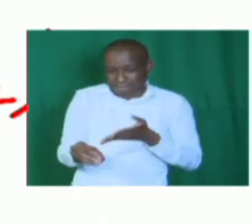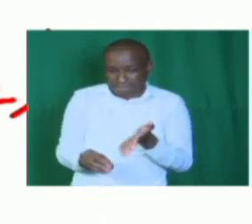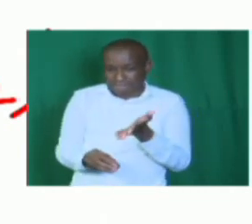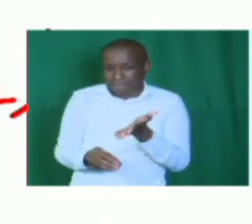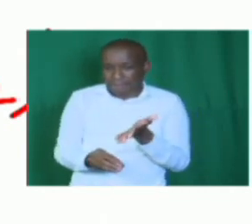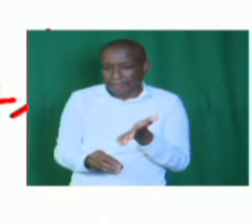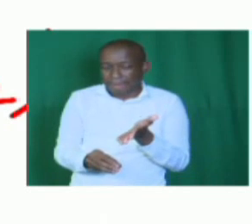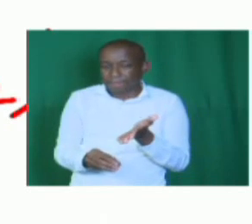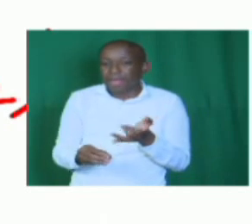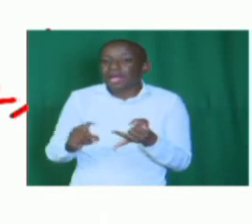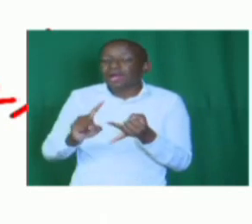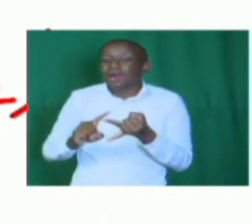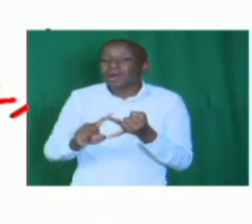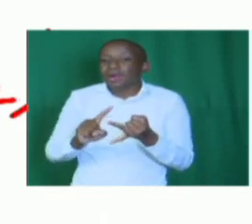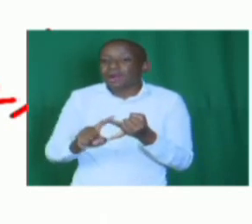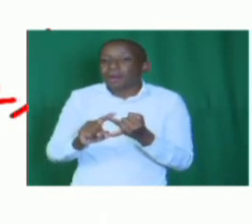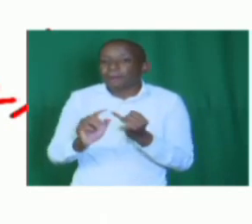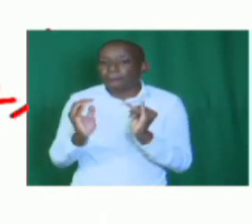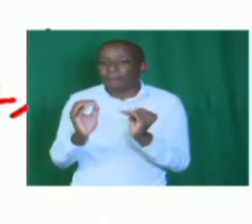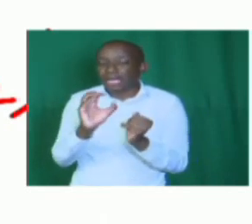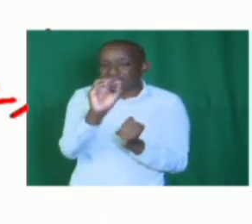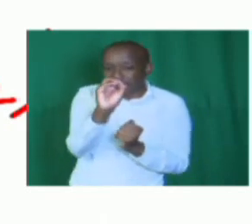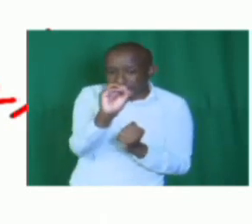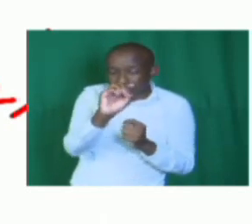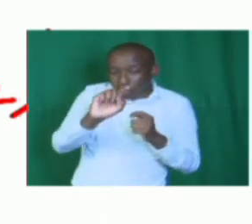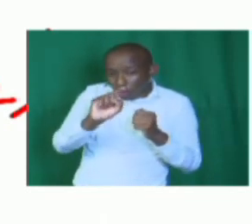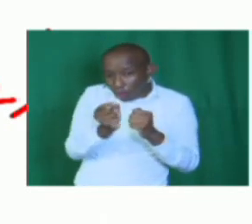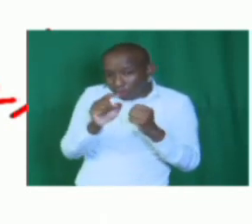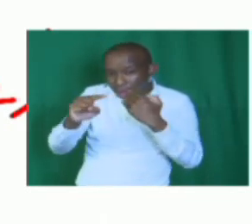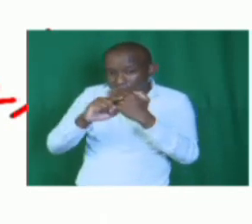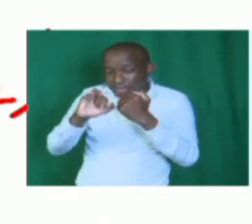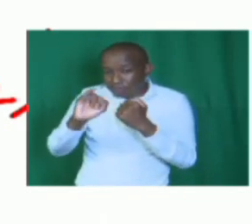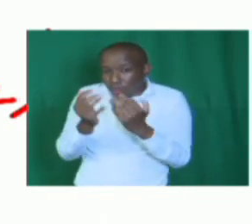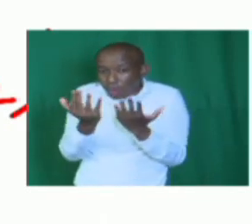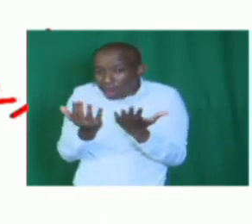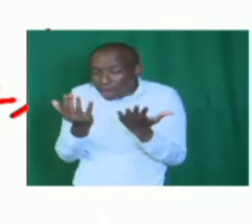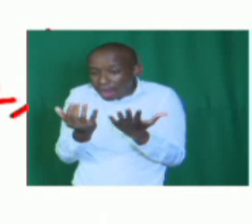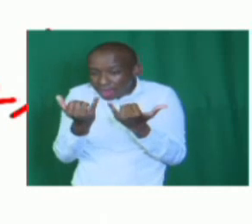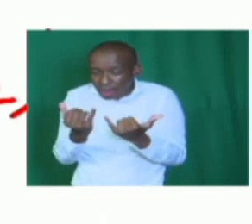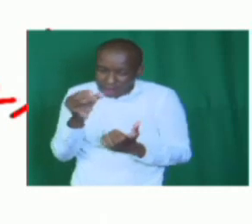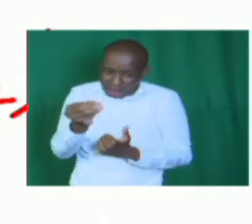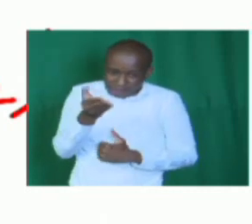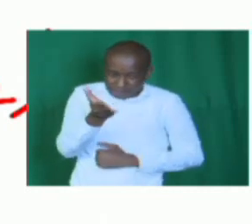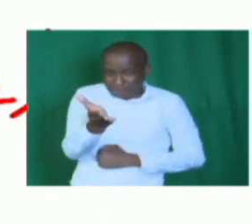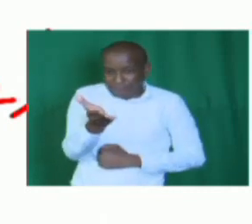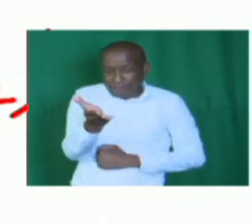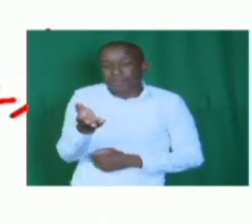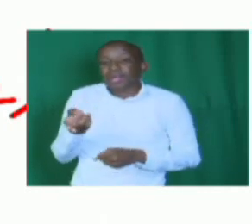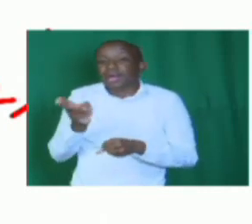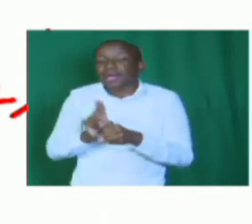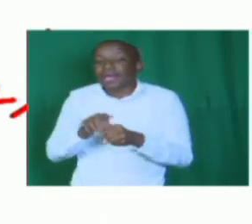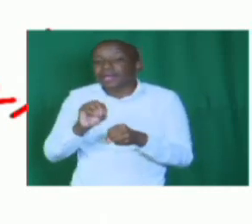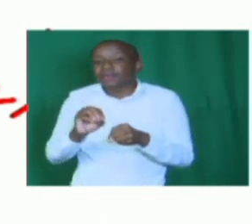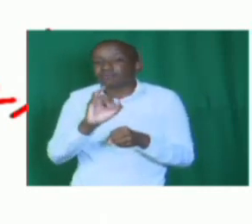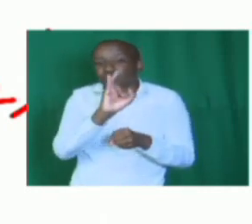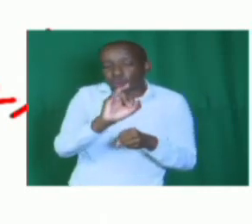Next, I also have 0, -2, which is there, and then we also have